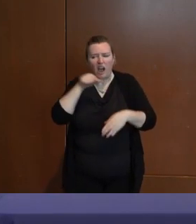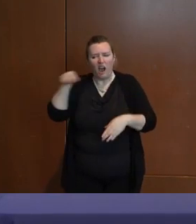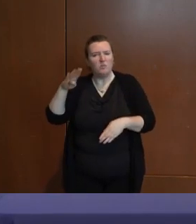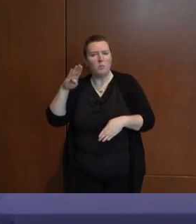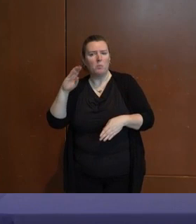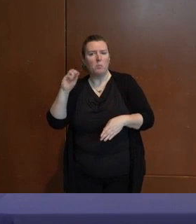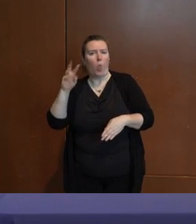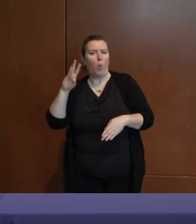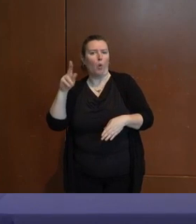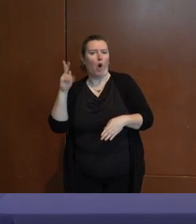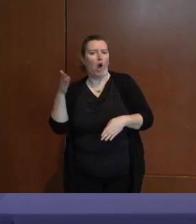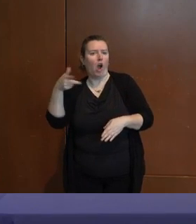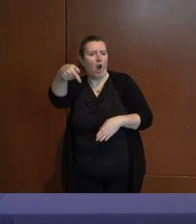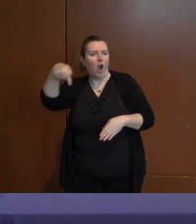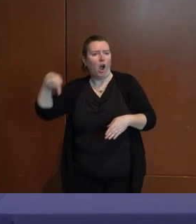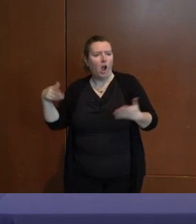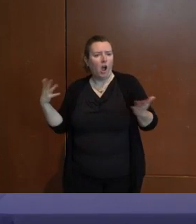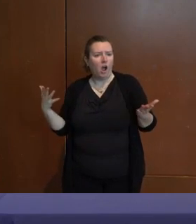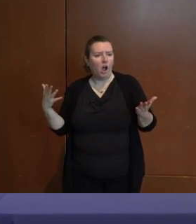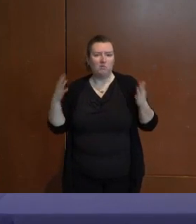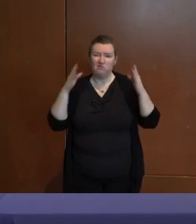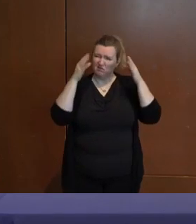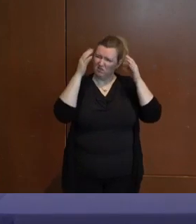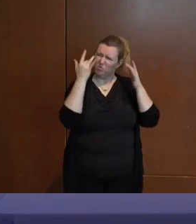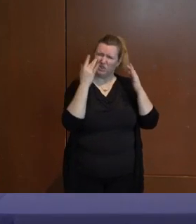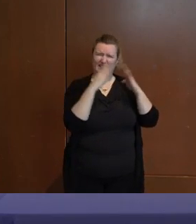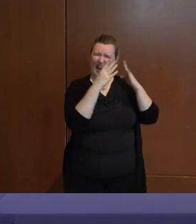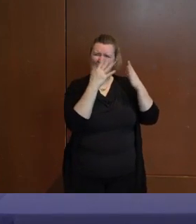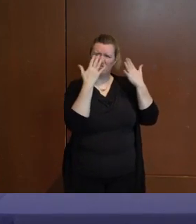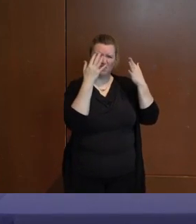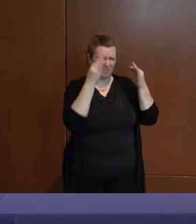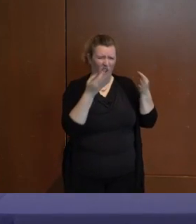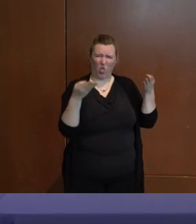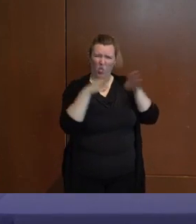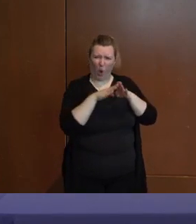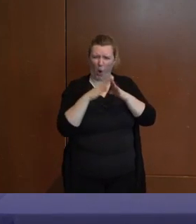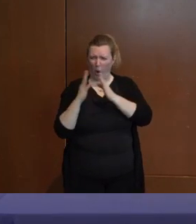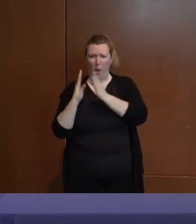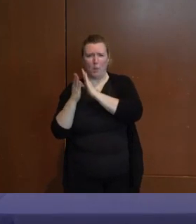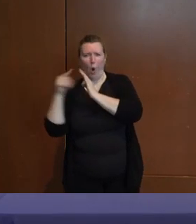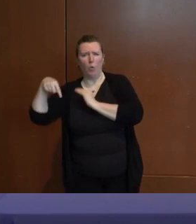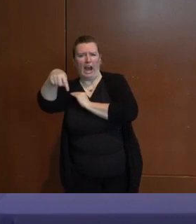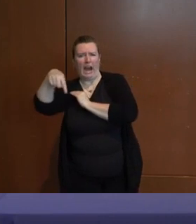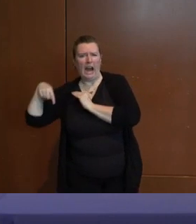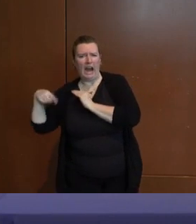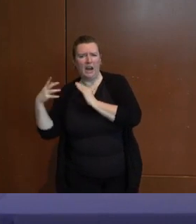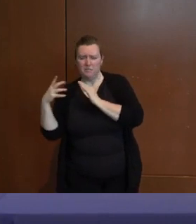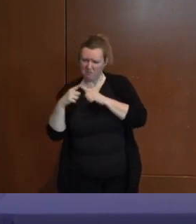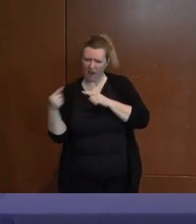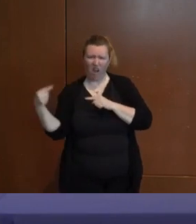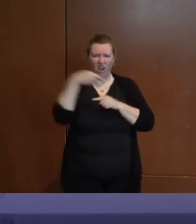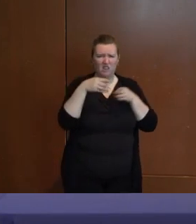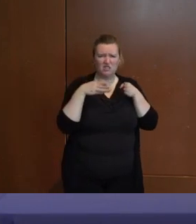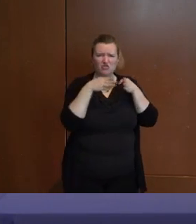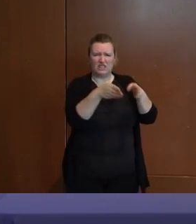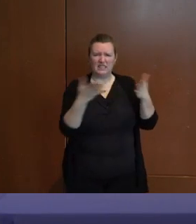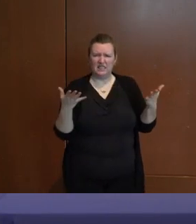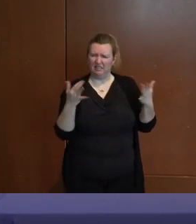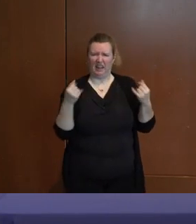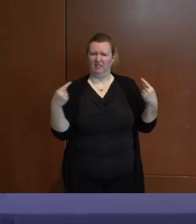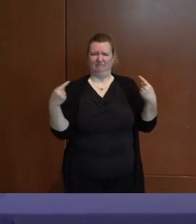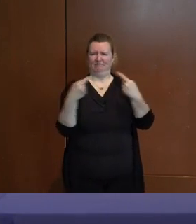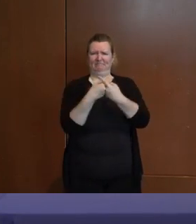about, and by the way, when they shut them all down, everybody congregates at the one that's open, Sure. the federal or state, which